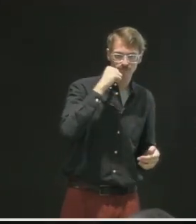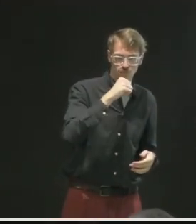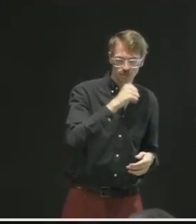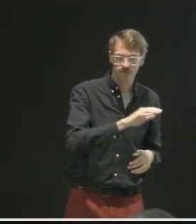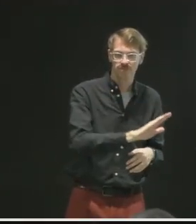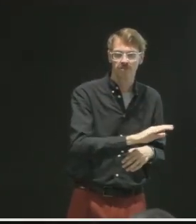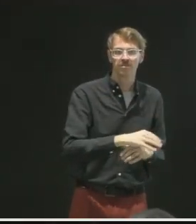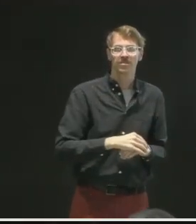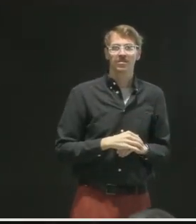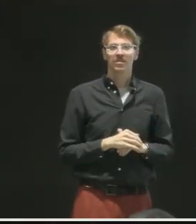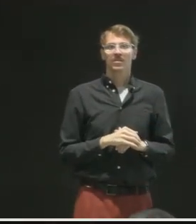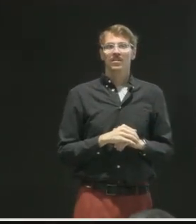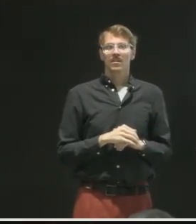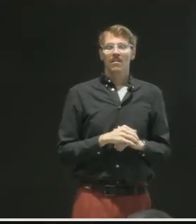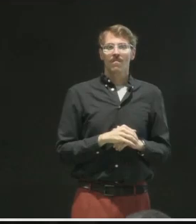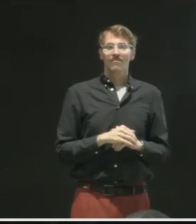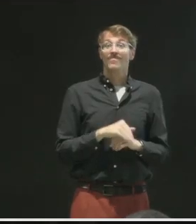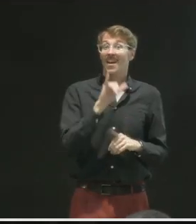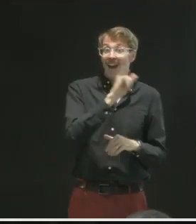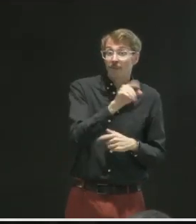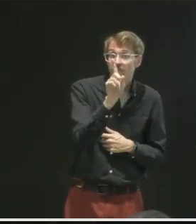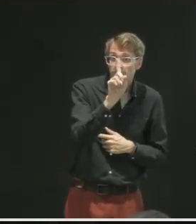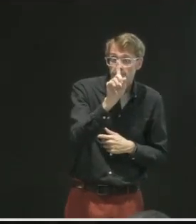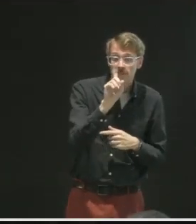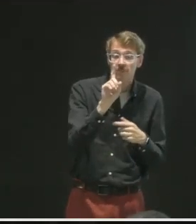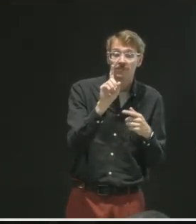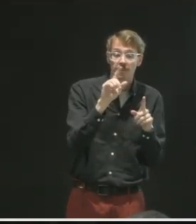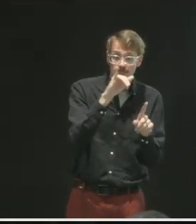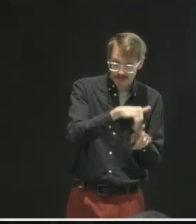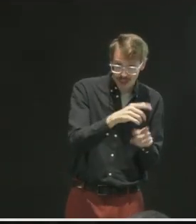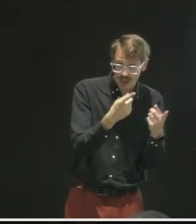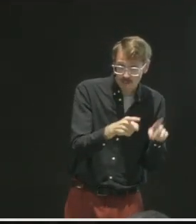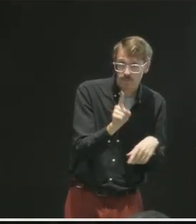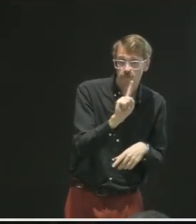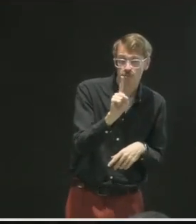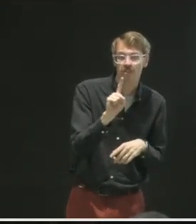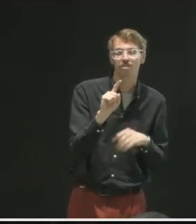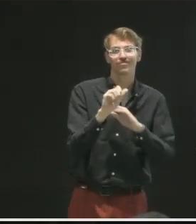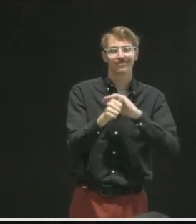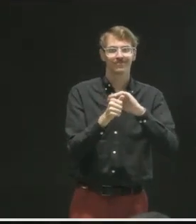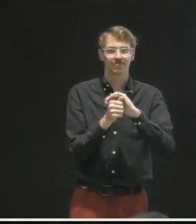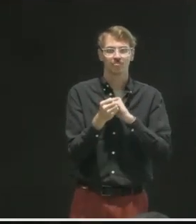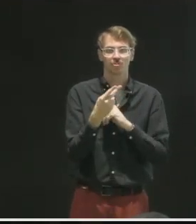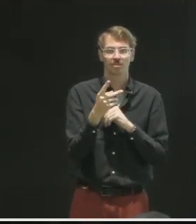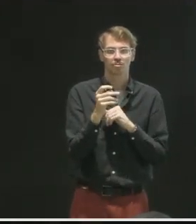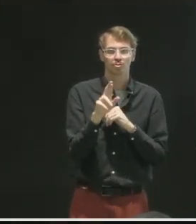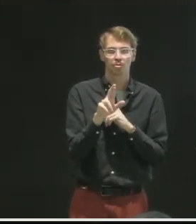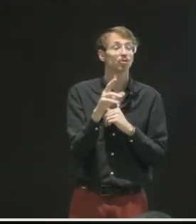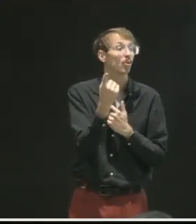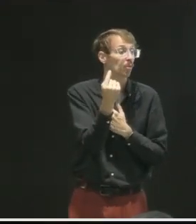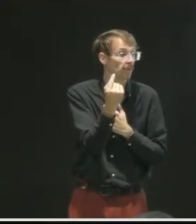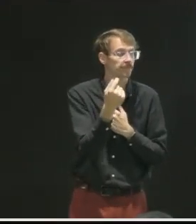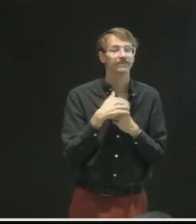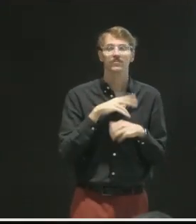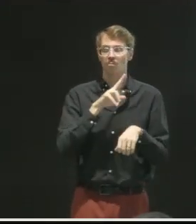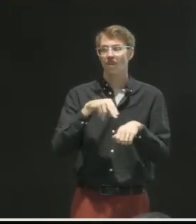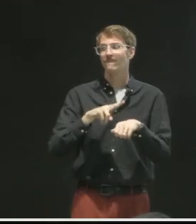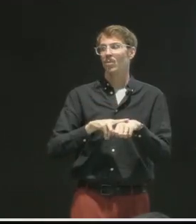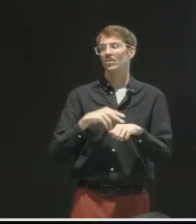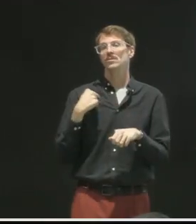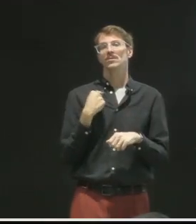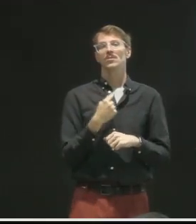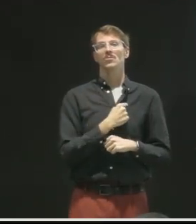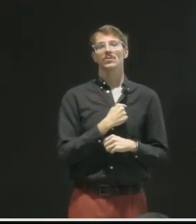in the shelter. What we've done is, of course, we make a